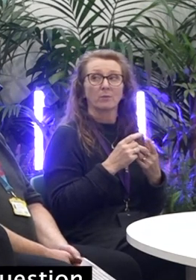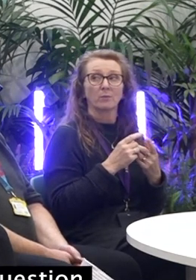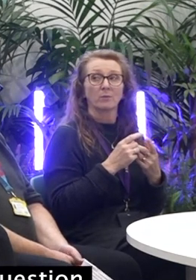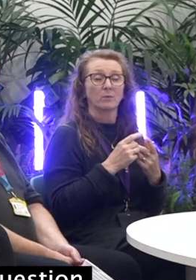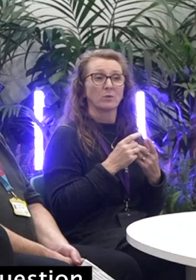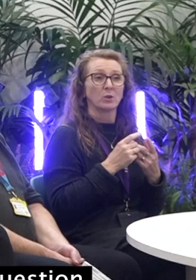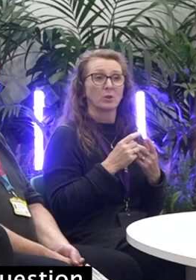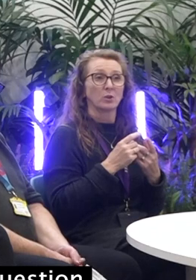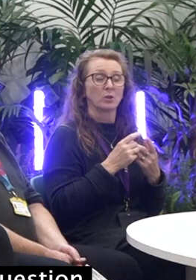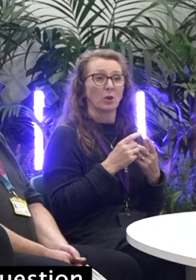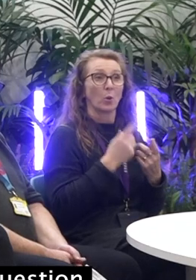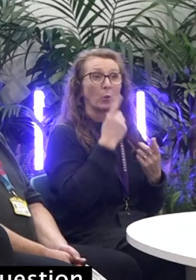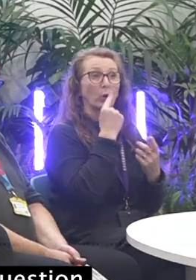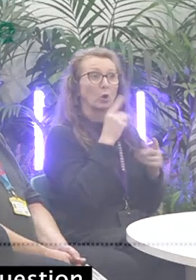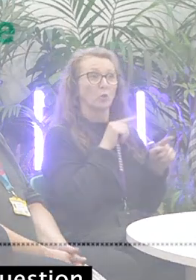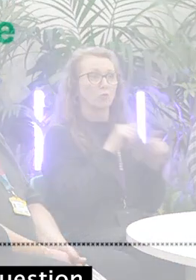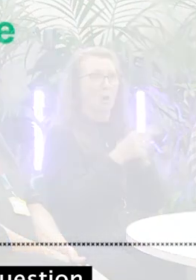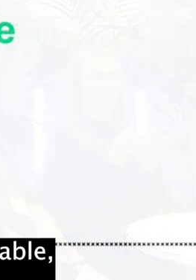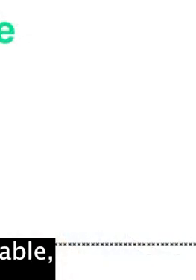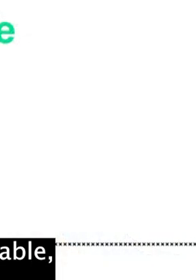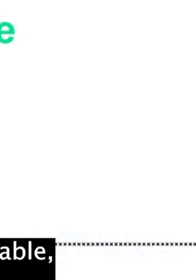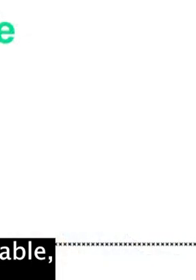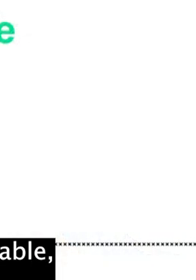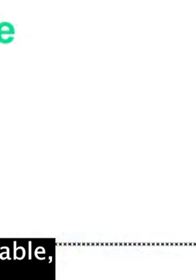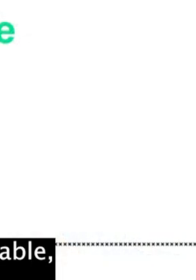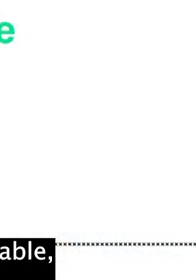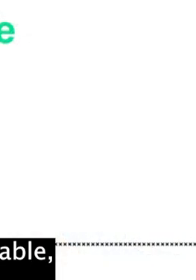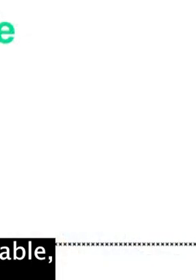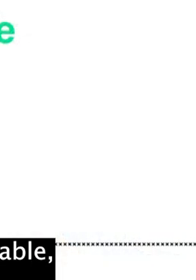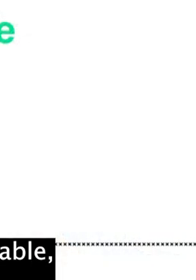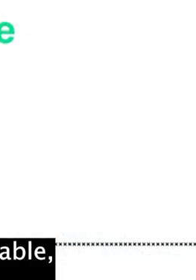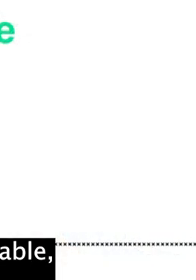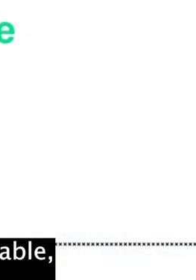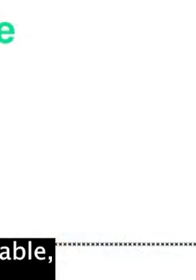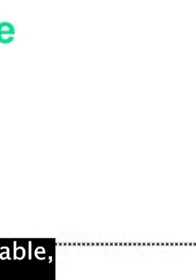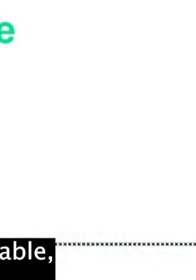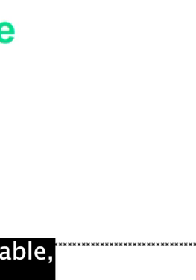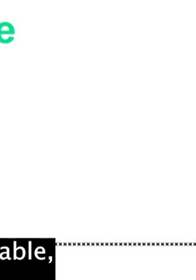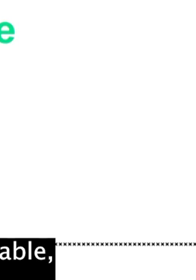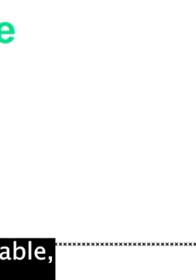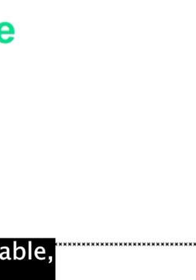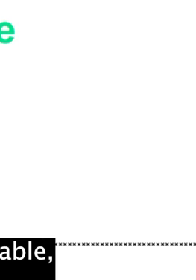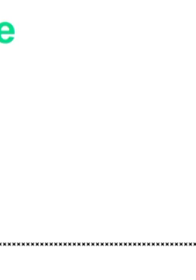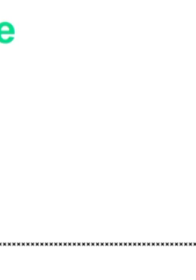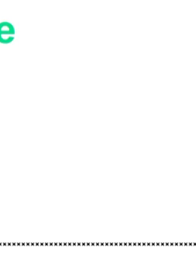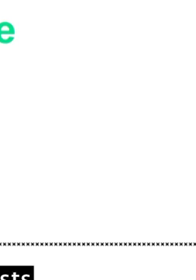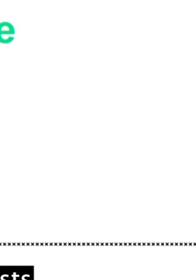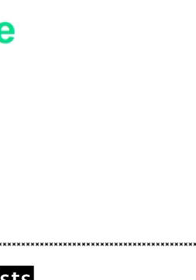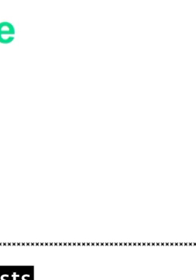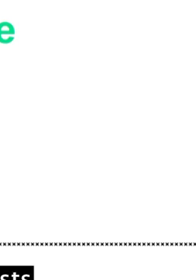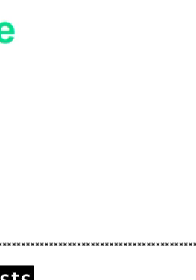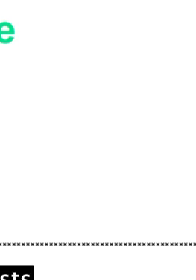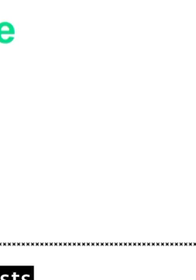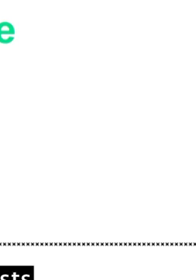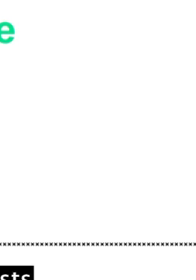trying to have a panel on this rather large question, which is, how could we build more equitable creative industries,